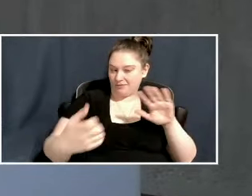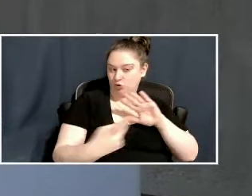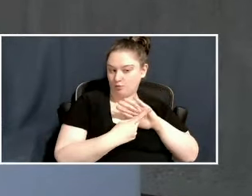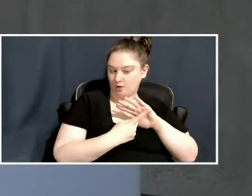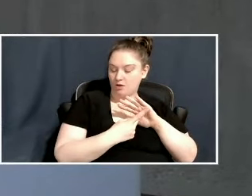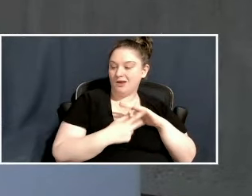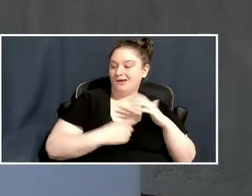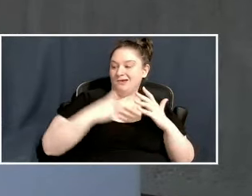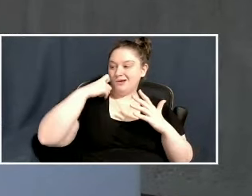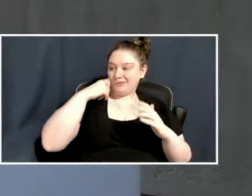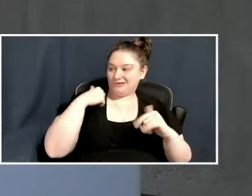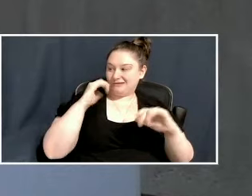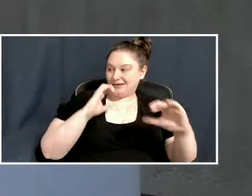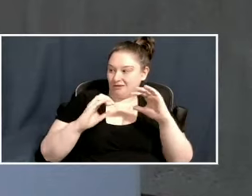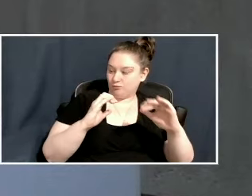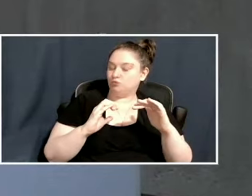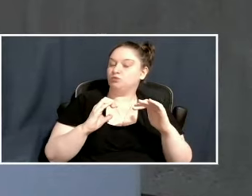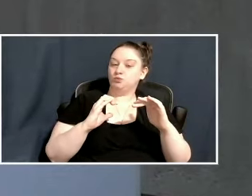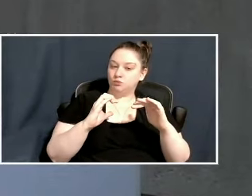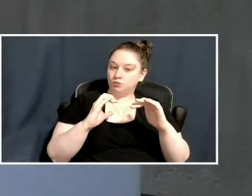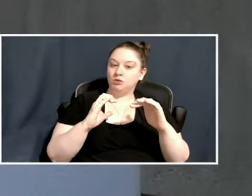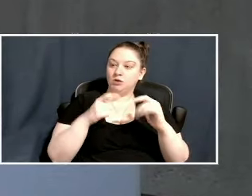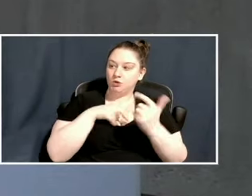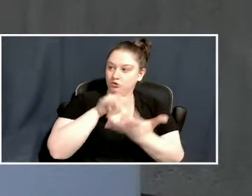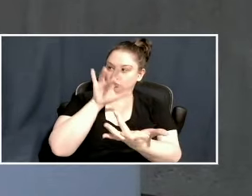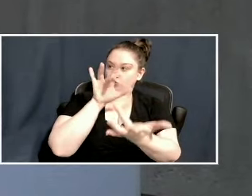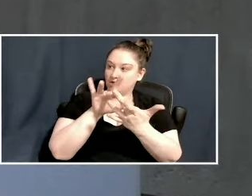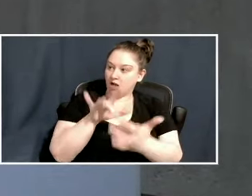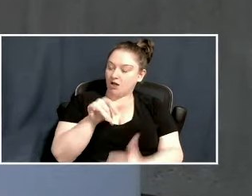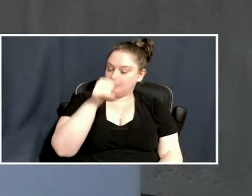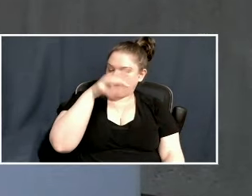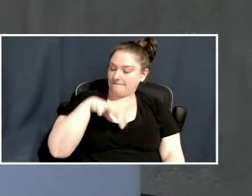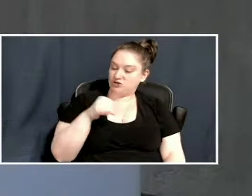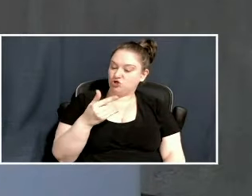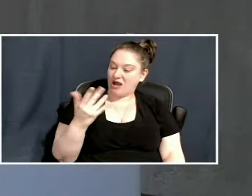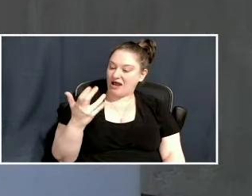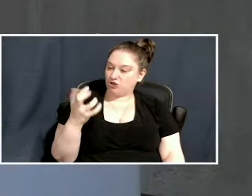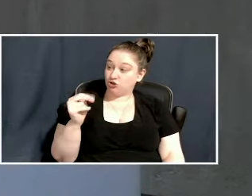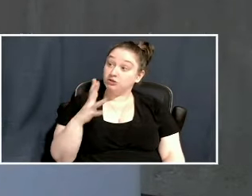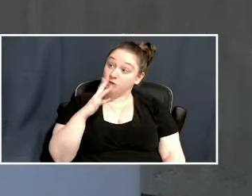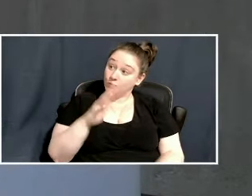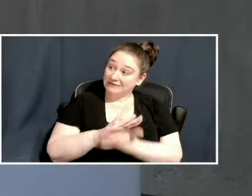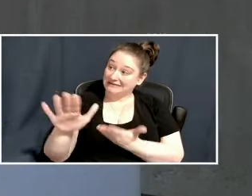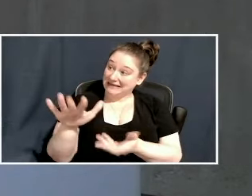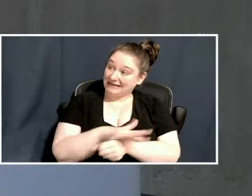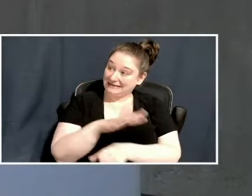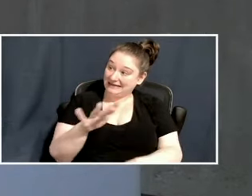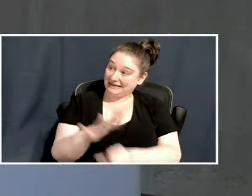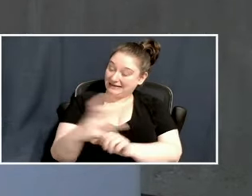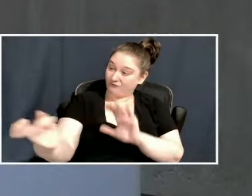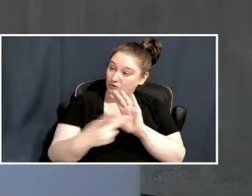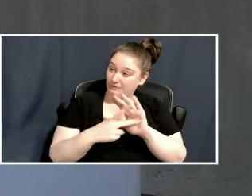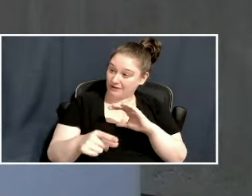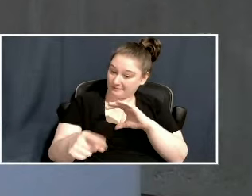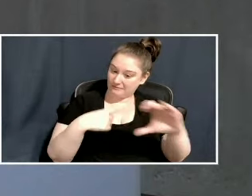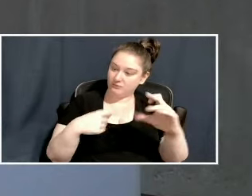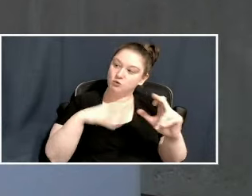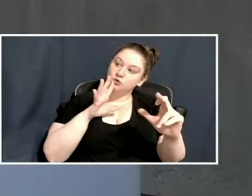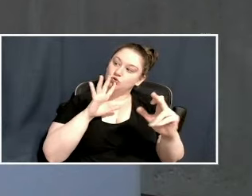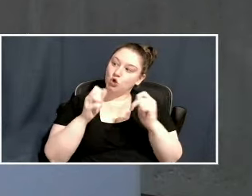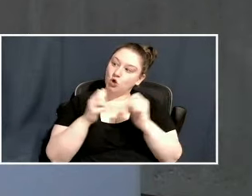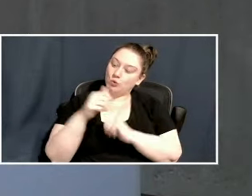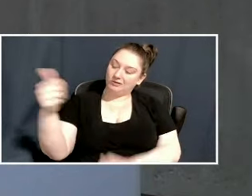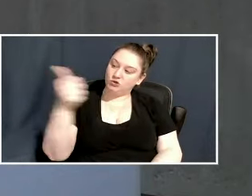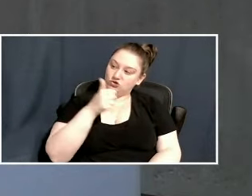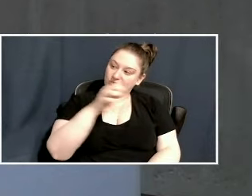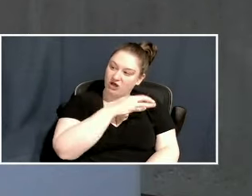of communication for this inquiry was to contact Mr. Atchison, who was kind enough to reply to my email and graciously told me that he would speak with transportation staff